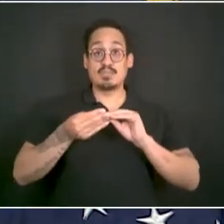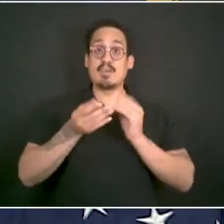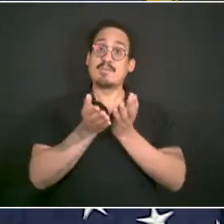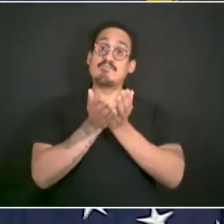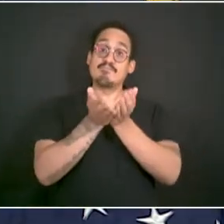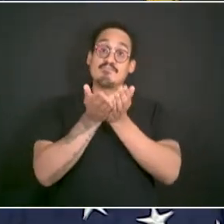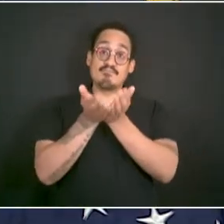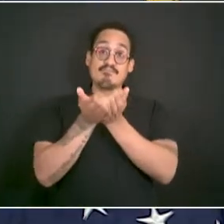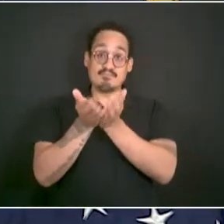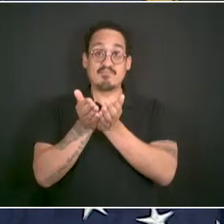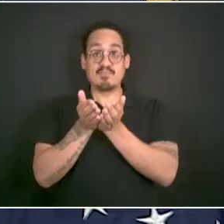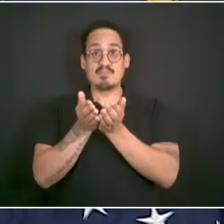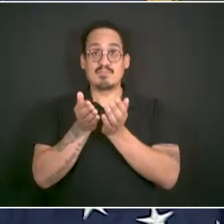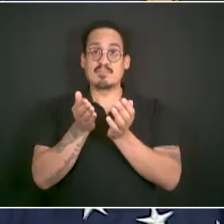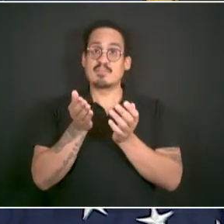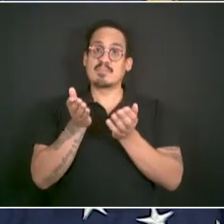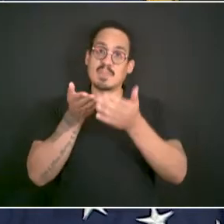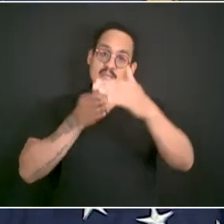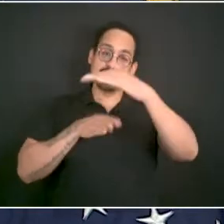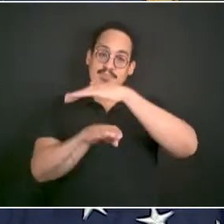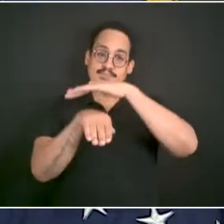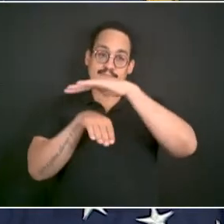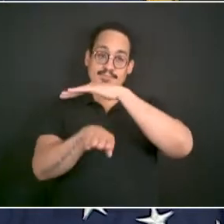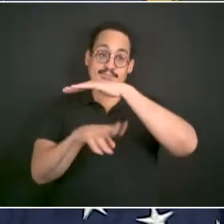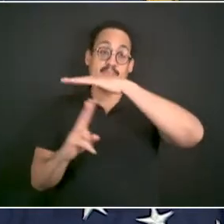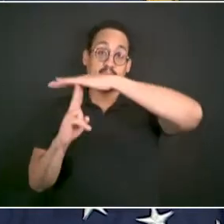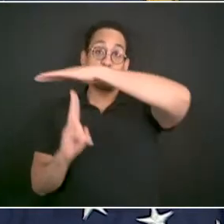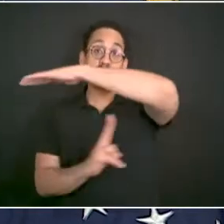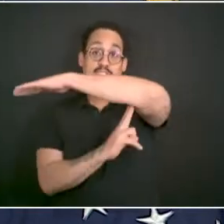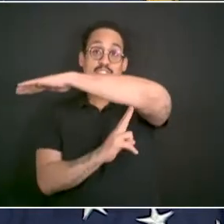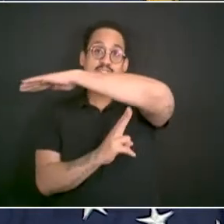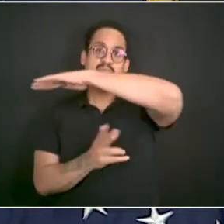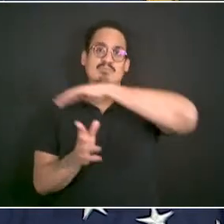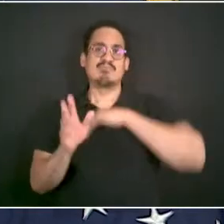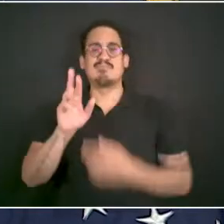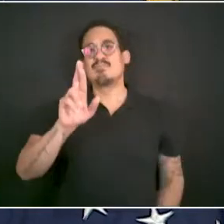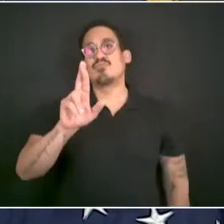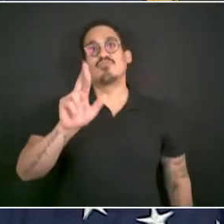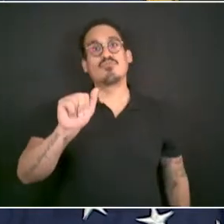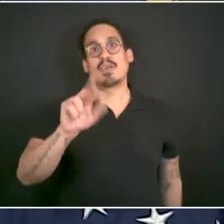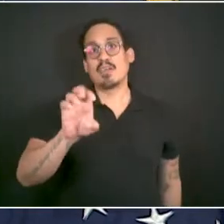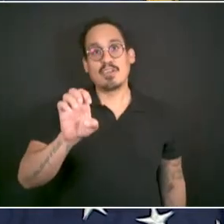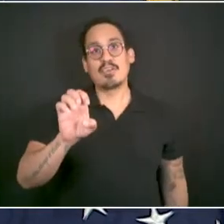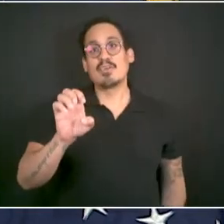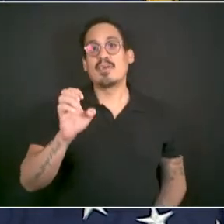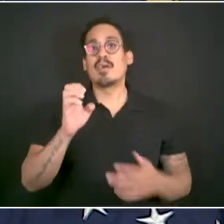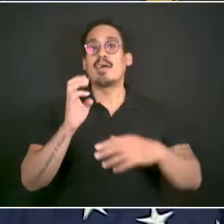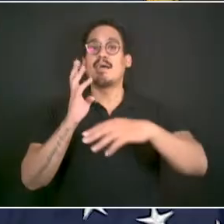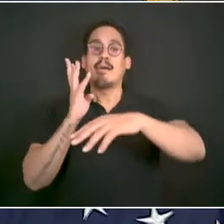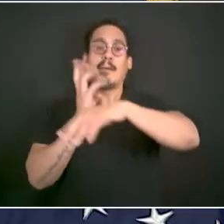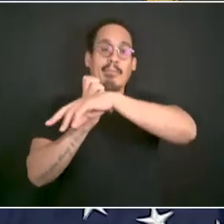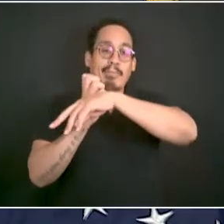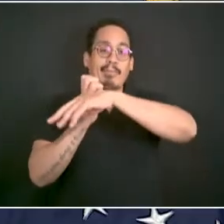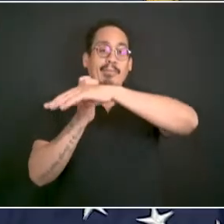bridges, this is a real rarity that you'll see something like this that will take